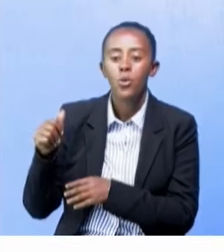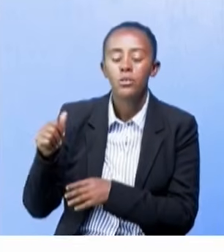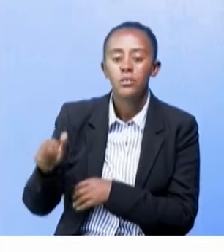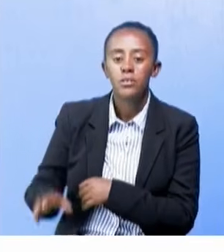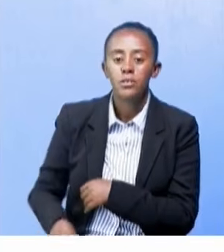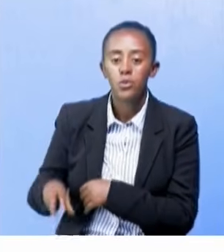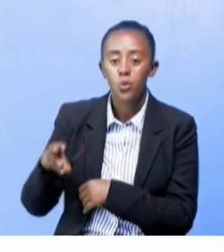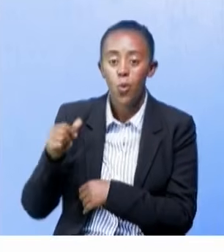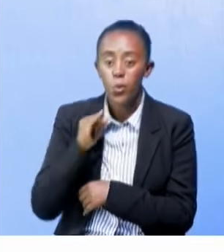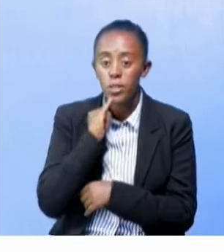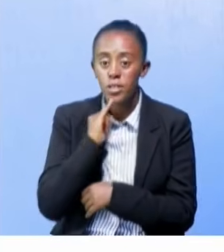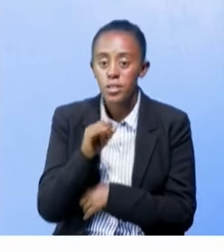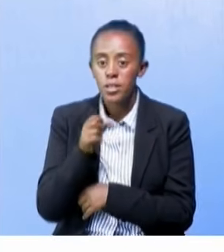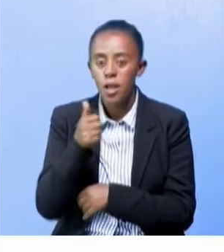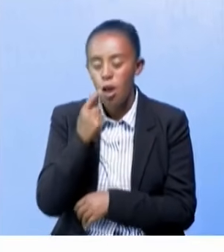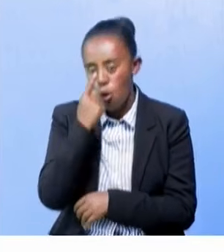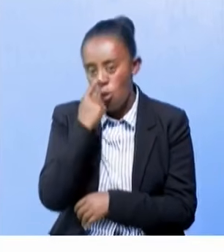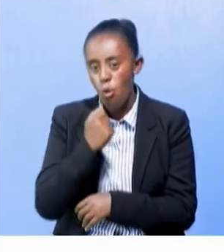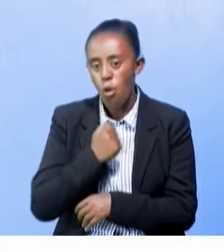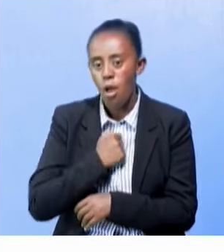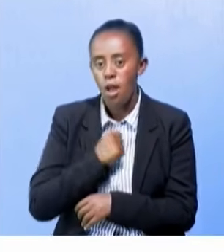is a loyal